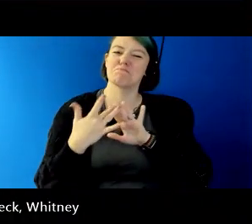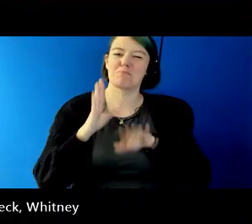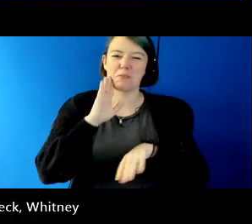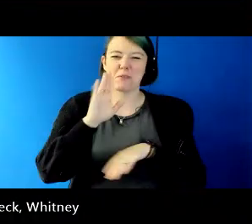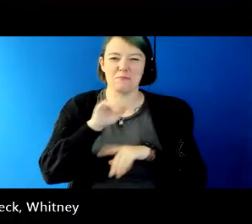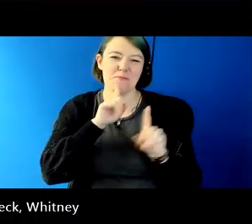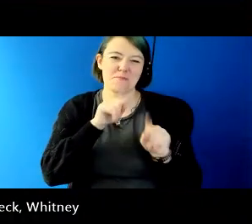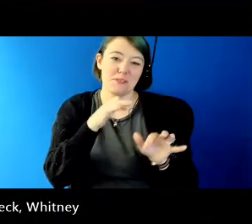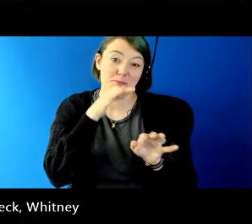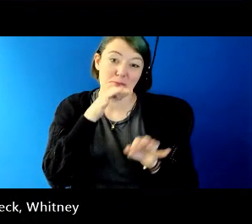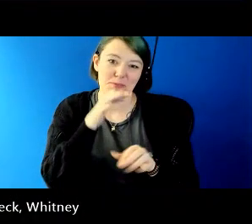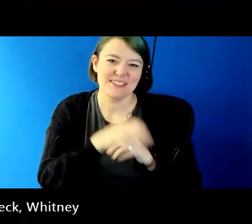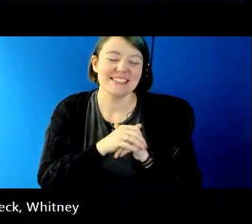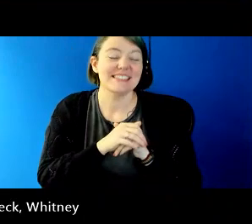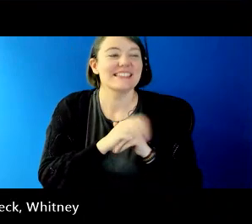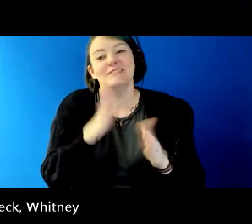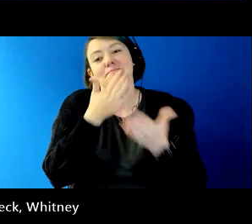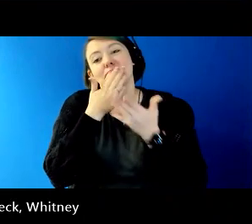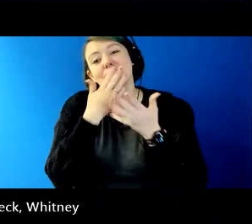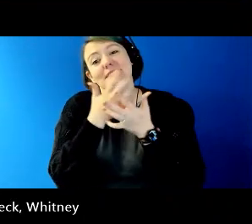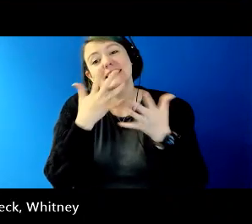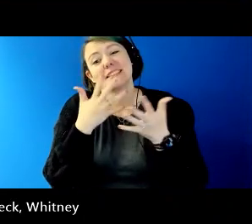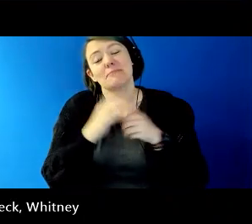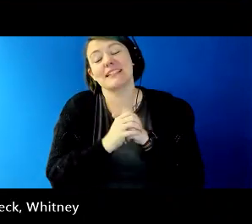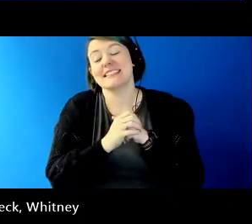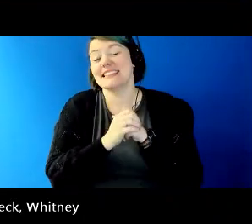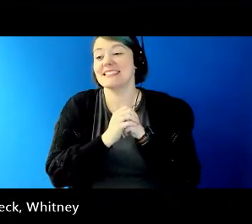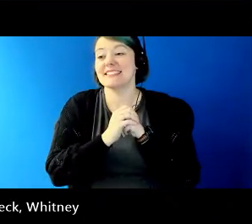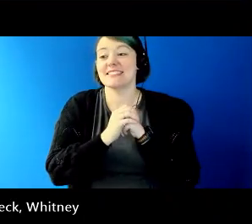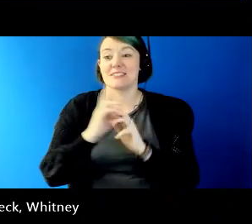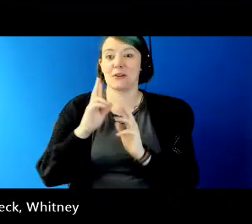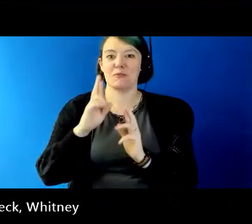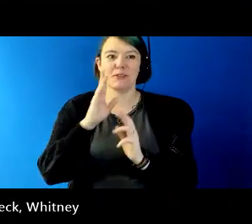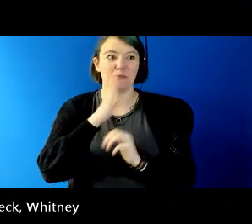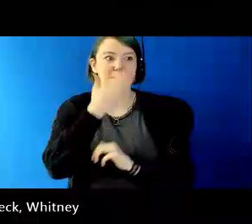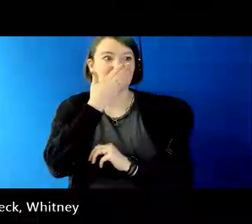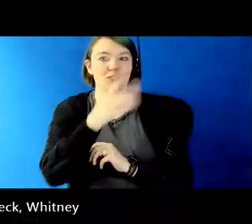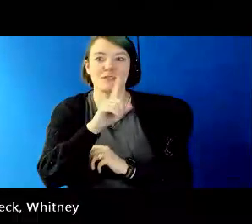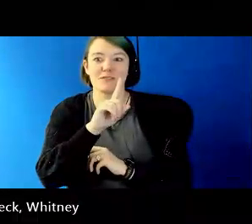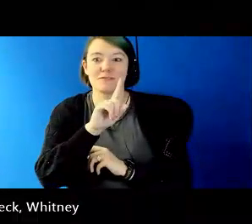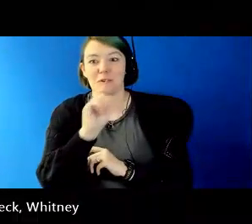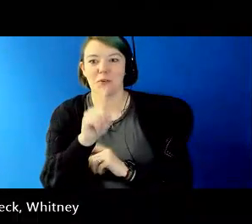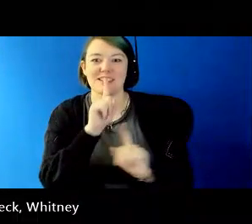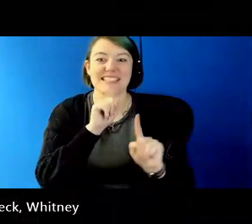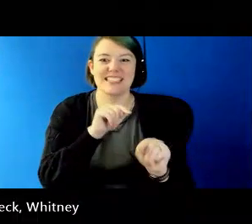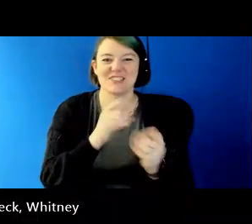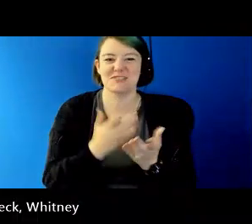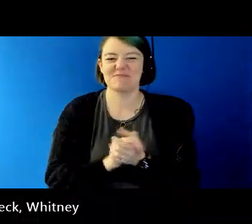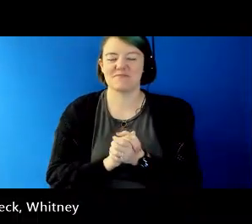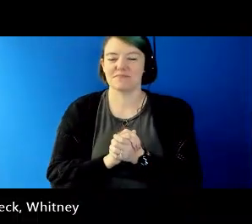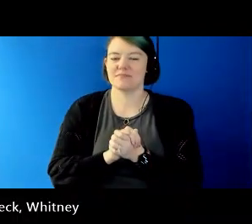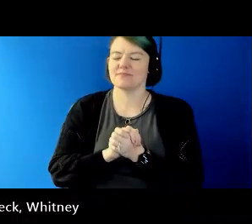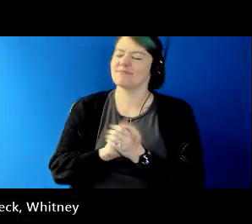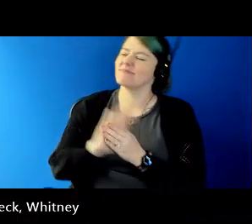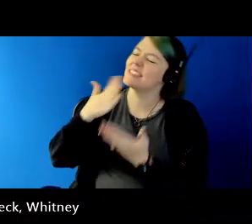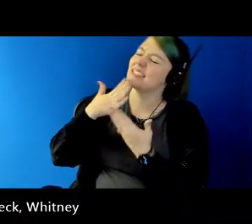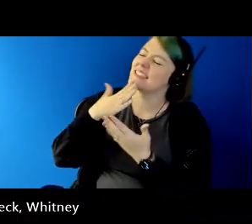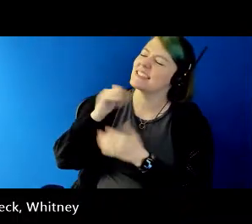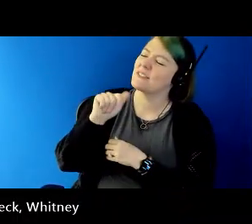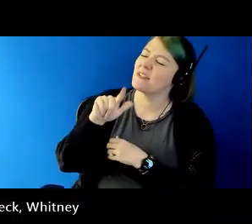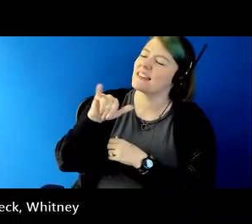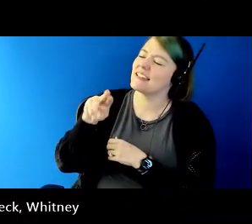So thank you so much. I'm going to close out and hopefully we'll have some good Q&A here. Excellent. Thank you again, Alaina, for sharing